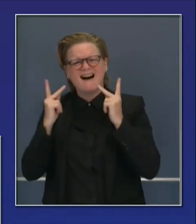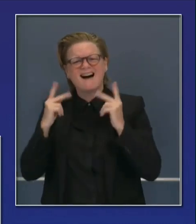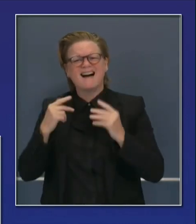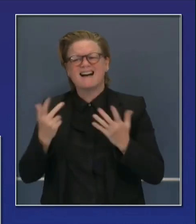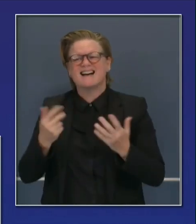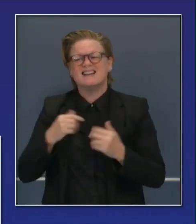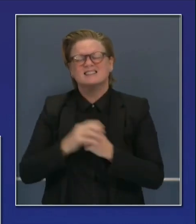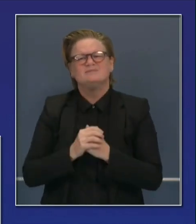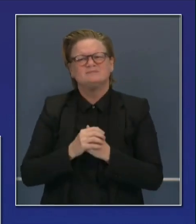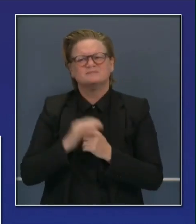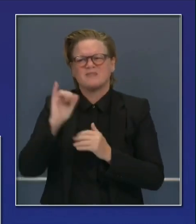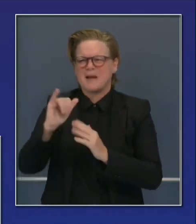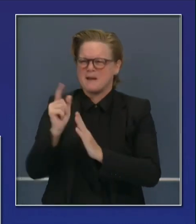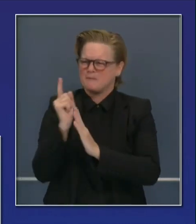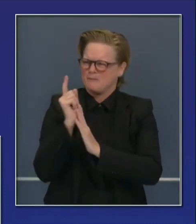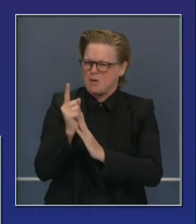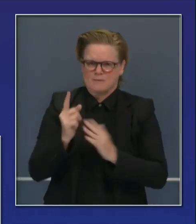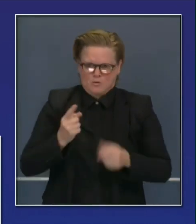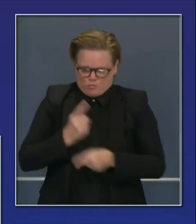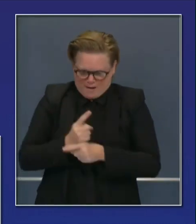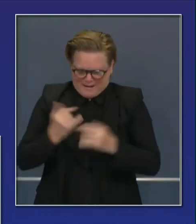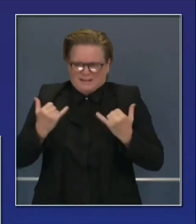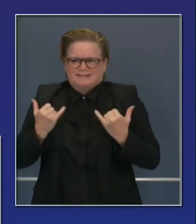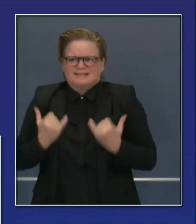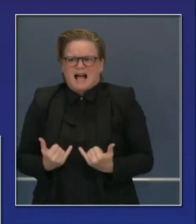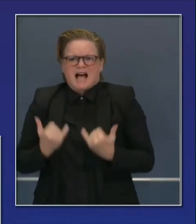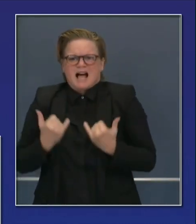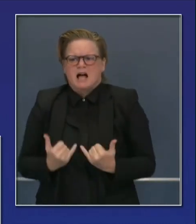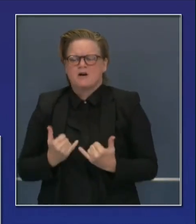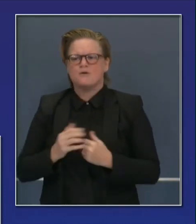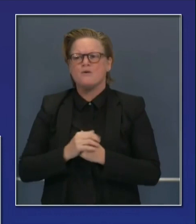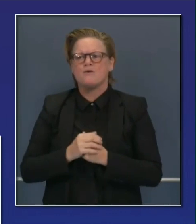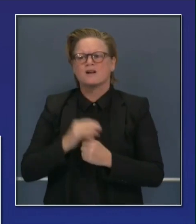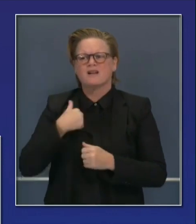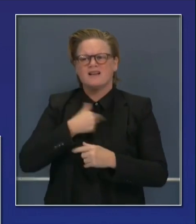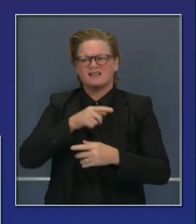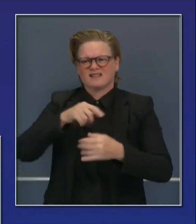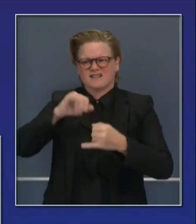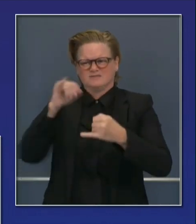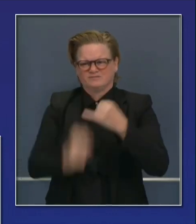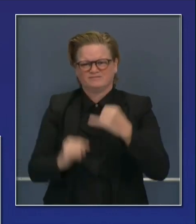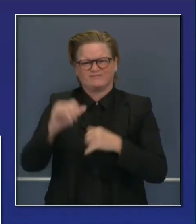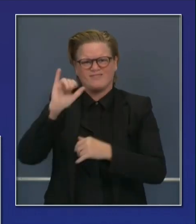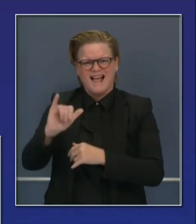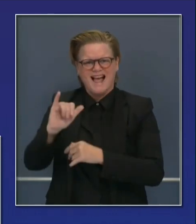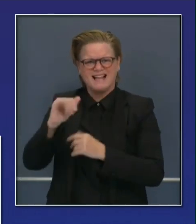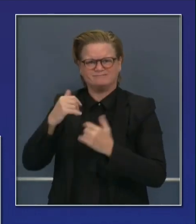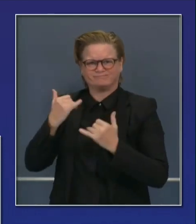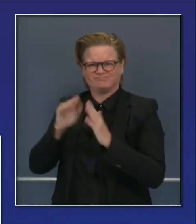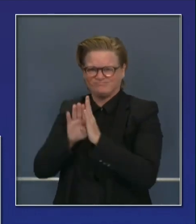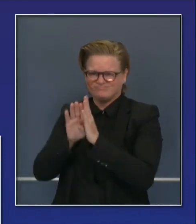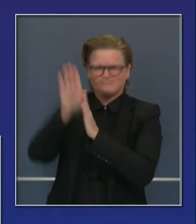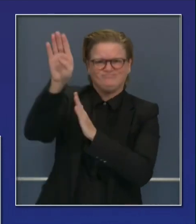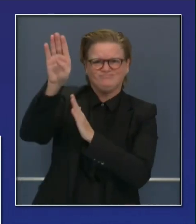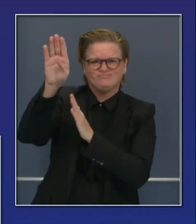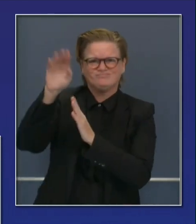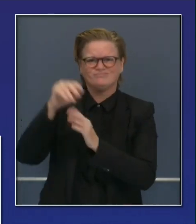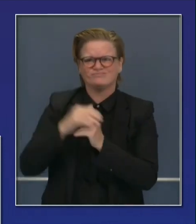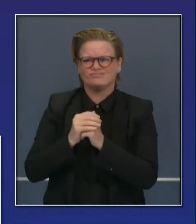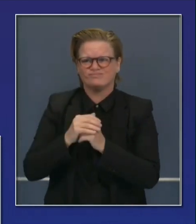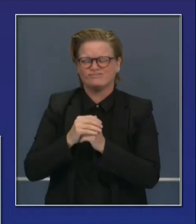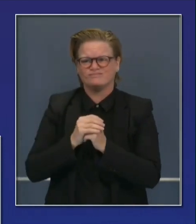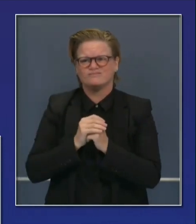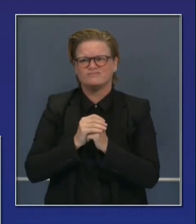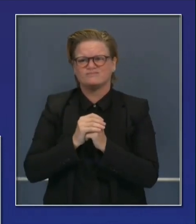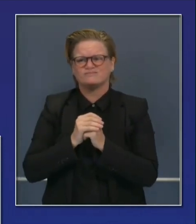moment as well in this third and what we hope final surge. As it relates to businesses, I